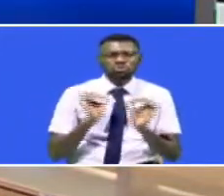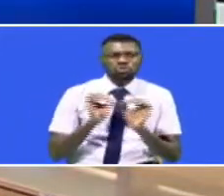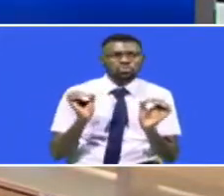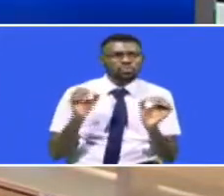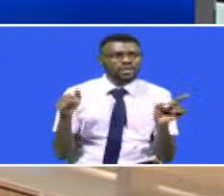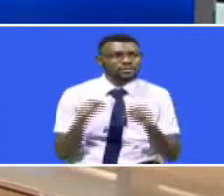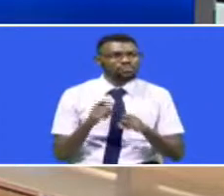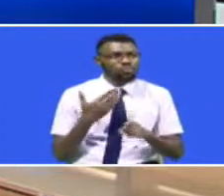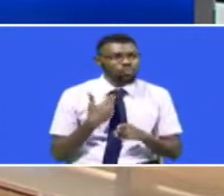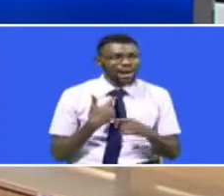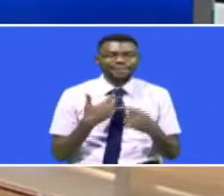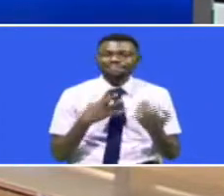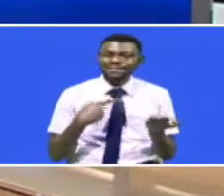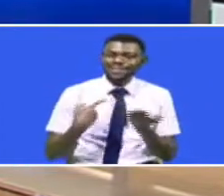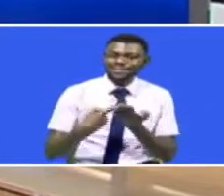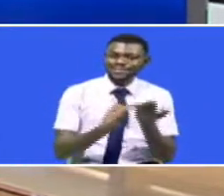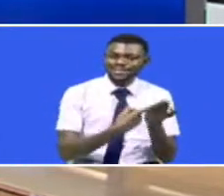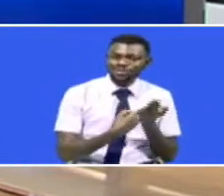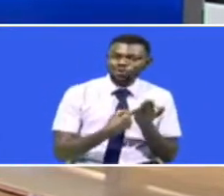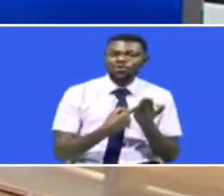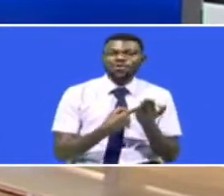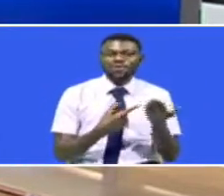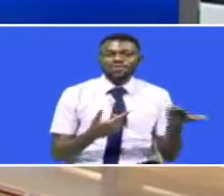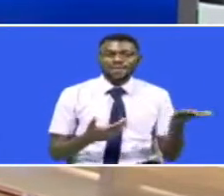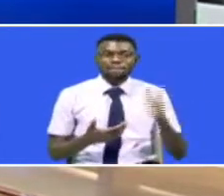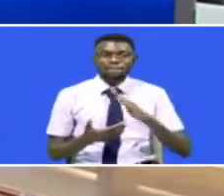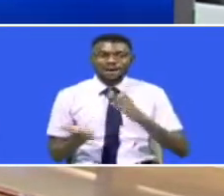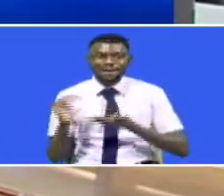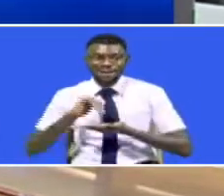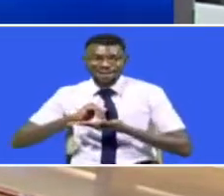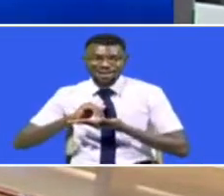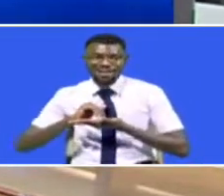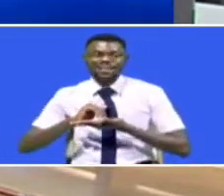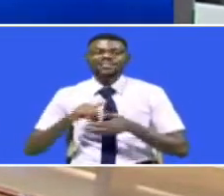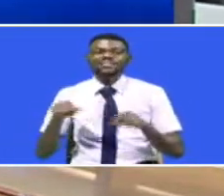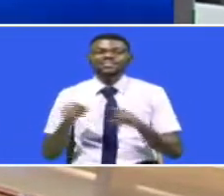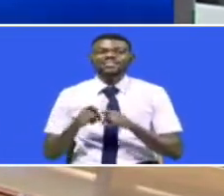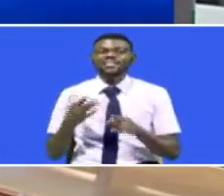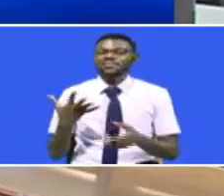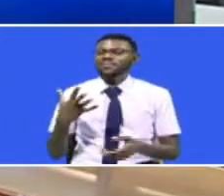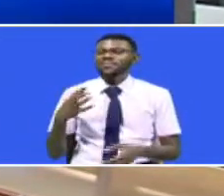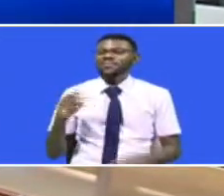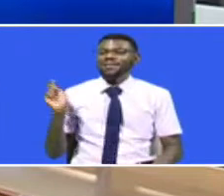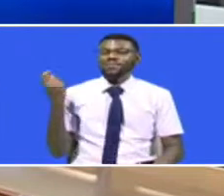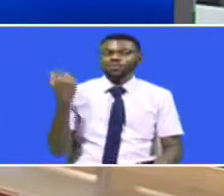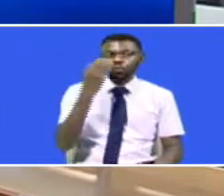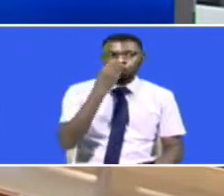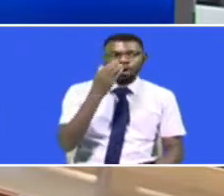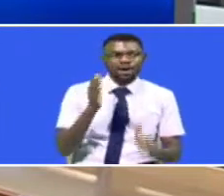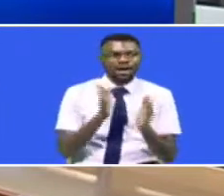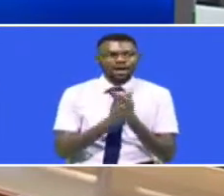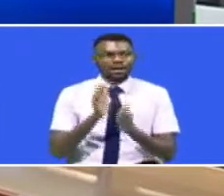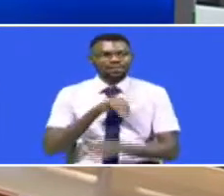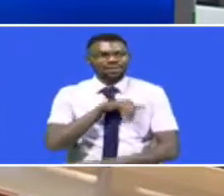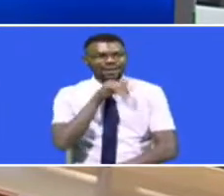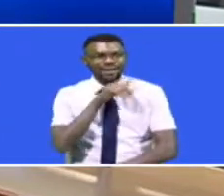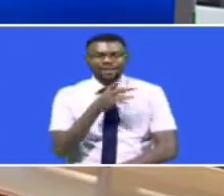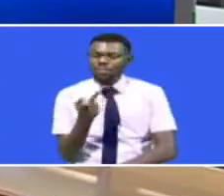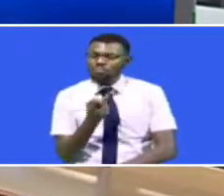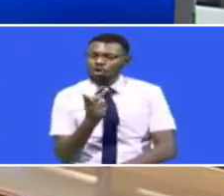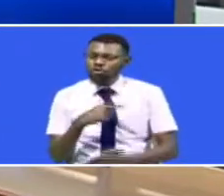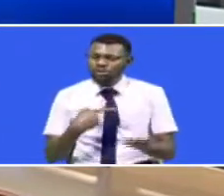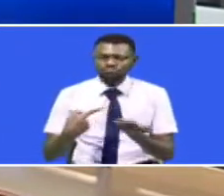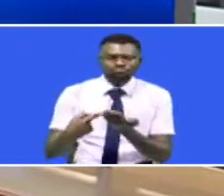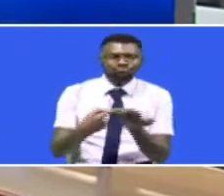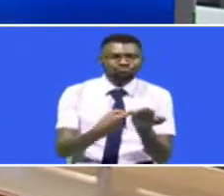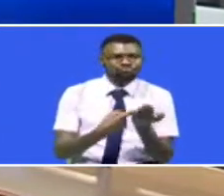and a return to dialogue. Now, the appeal has been sent to President William Ruto and, of course, the opposition leader, Raila Odinga, to give dialogue a